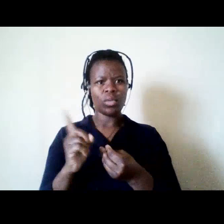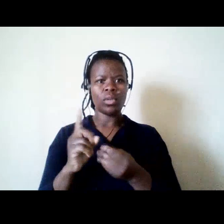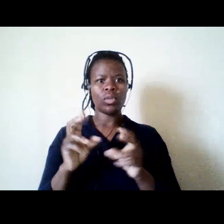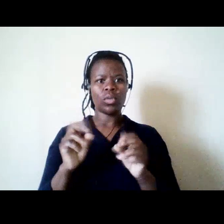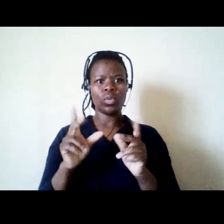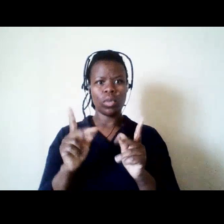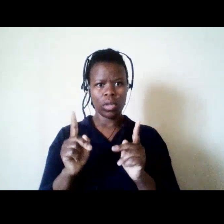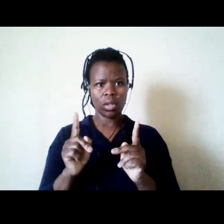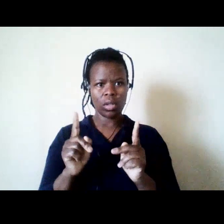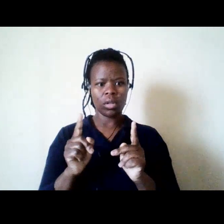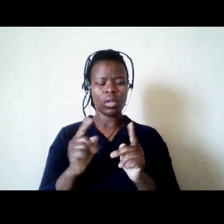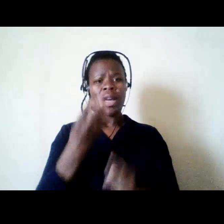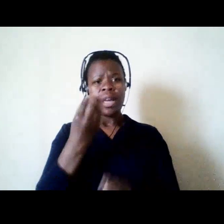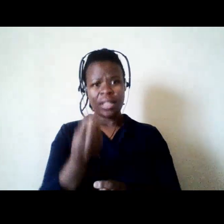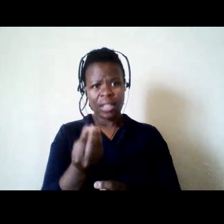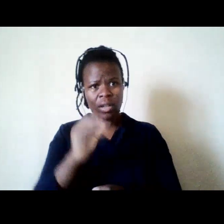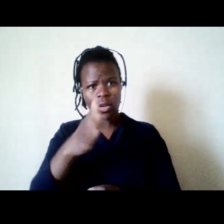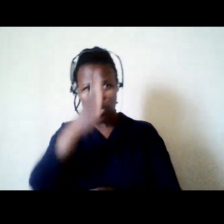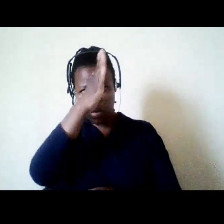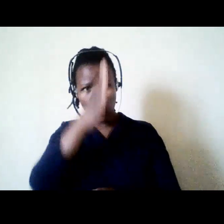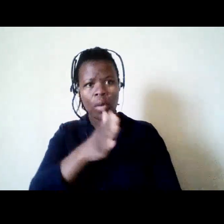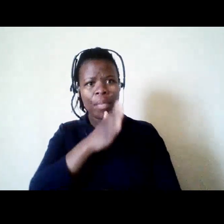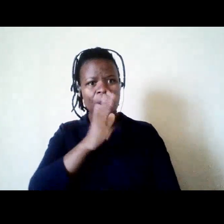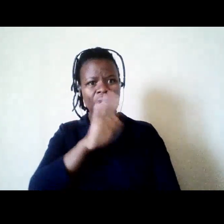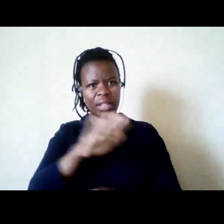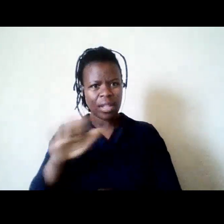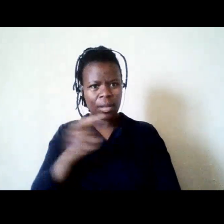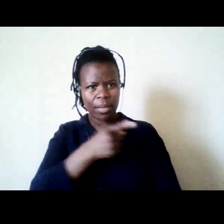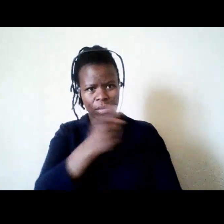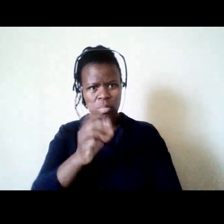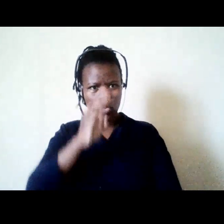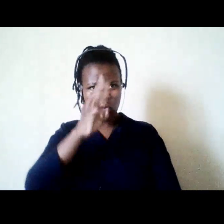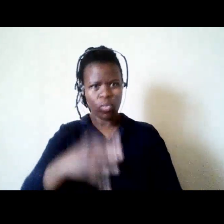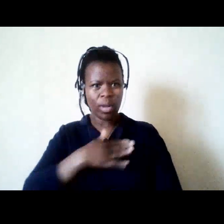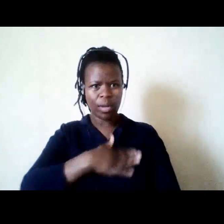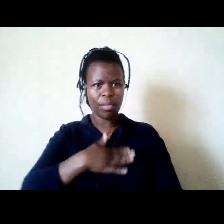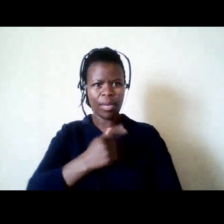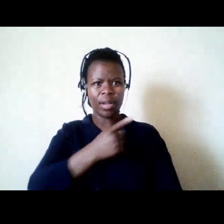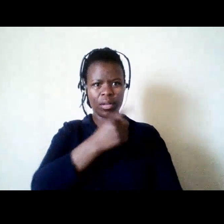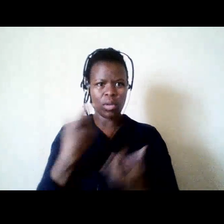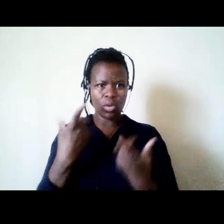parents of the children would like them to do.